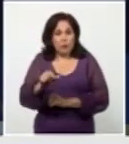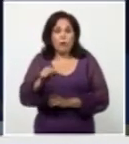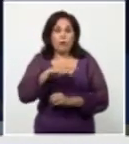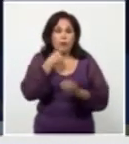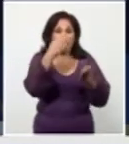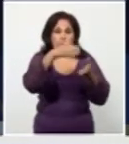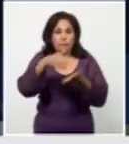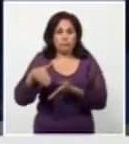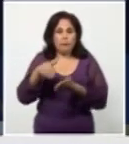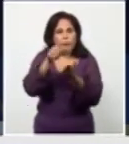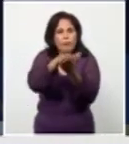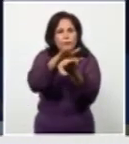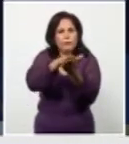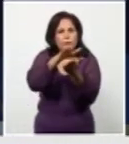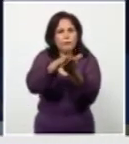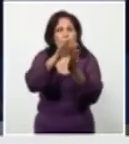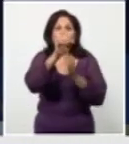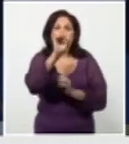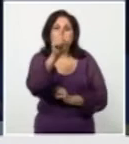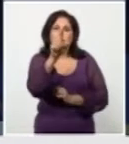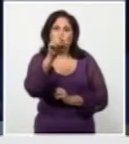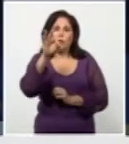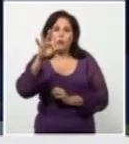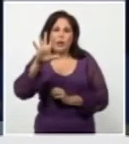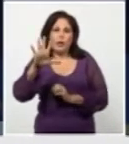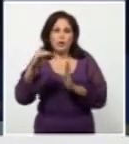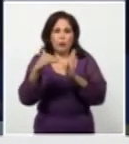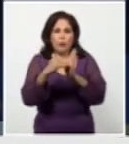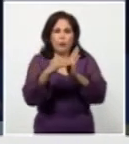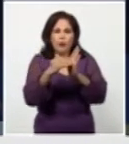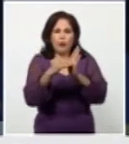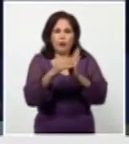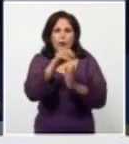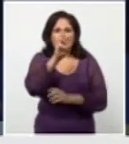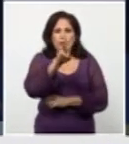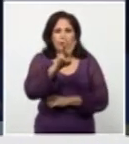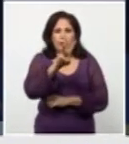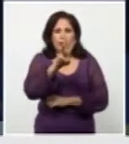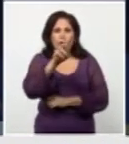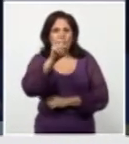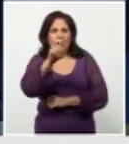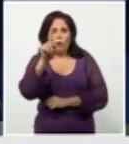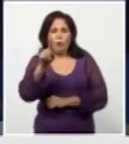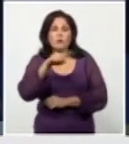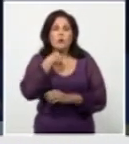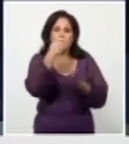185,311 deaths, and that gives a lethality of 5.44%.